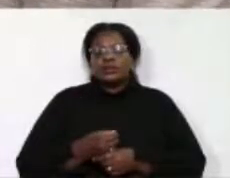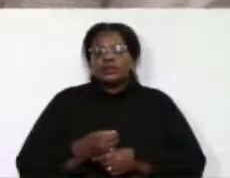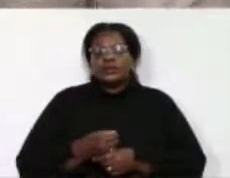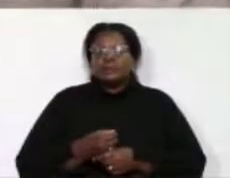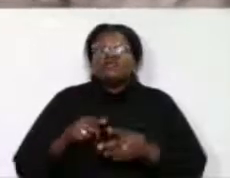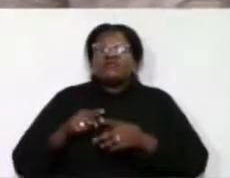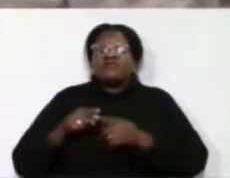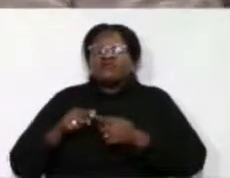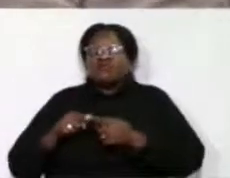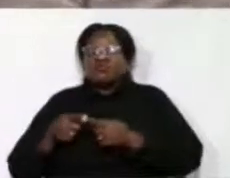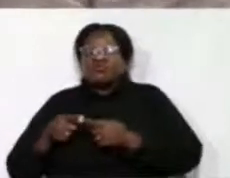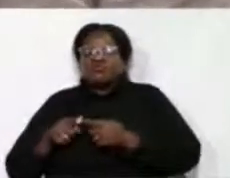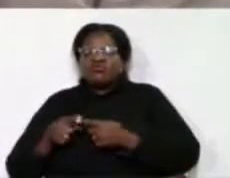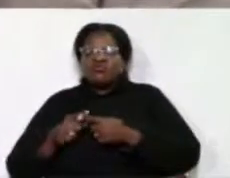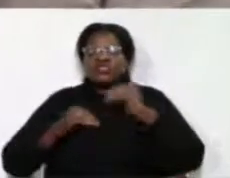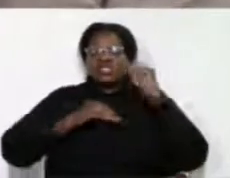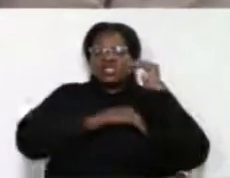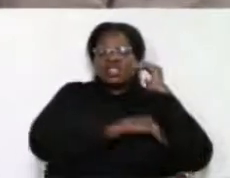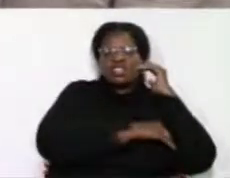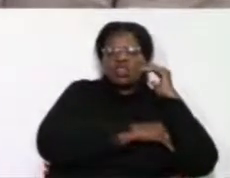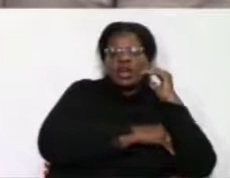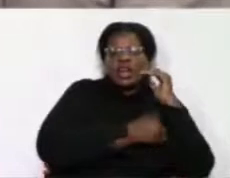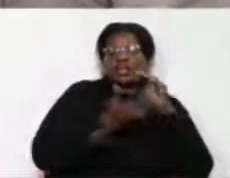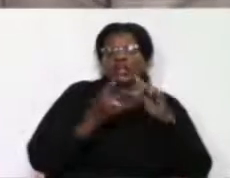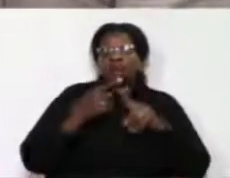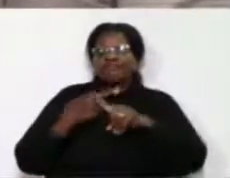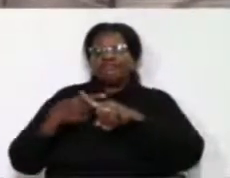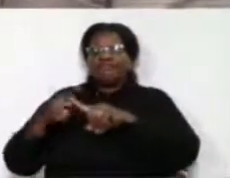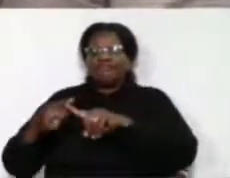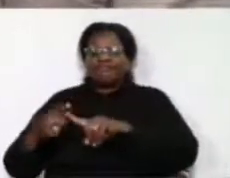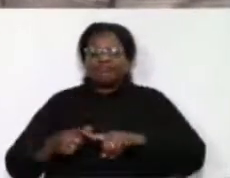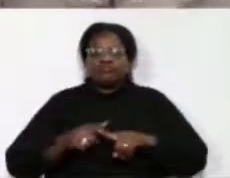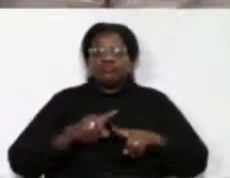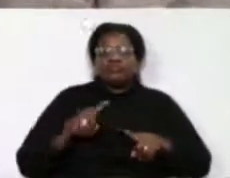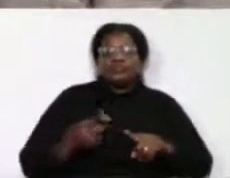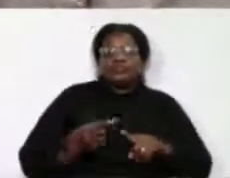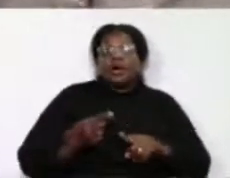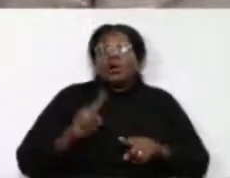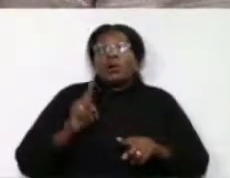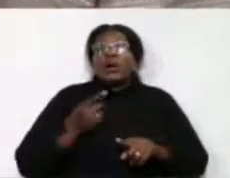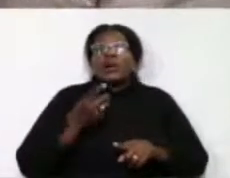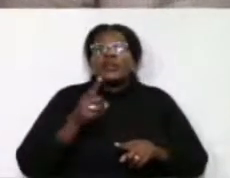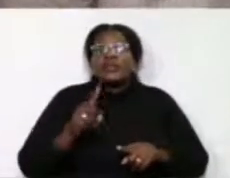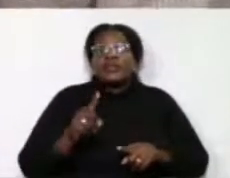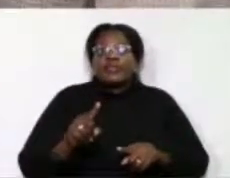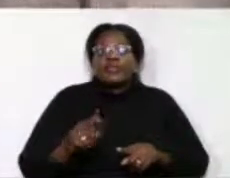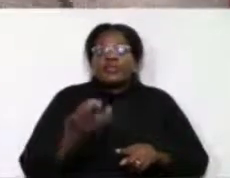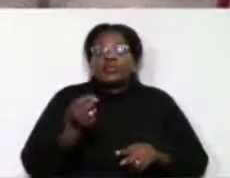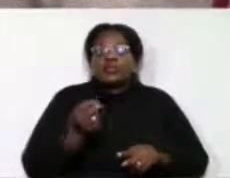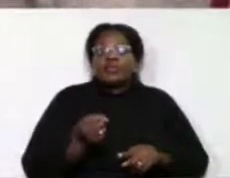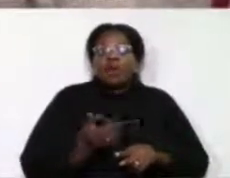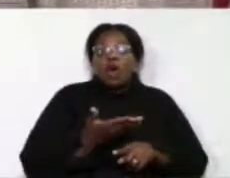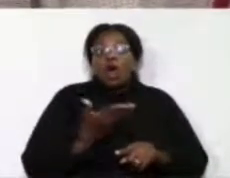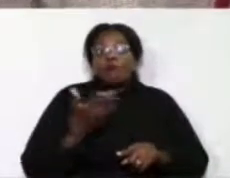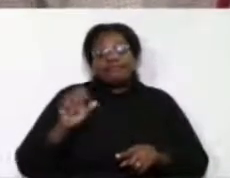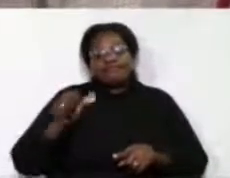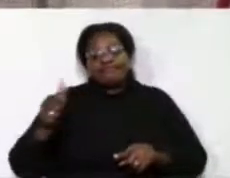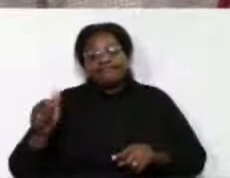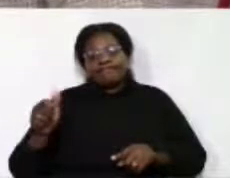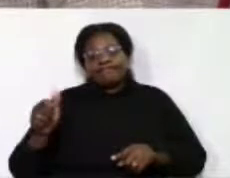toilets. So you need to know what are your assets, what things do you own, and you need to know what are your liabilities. That's very